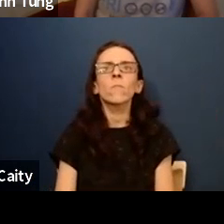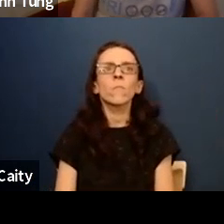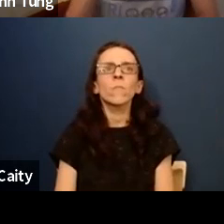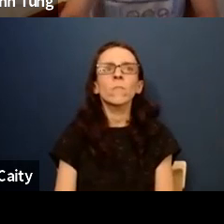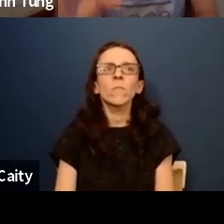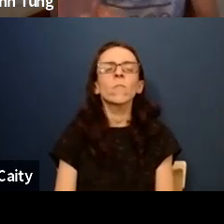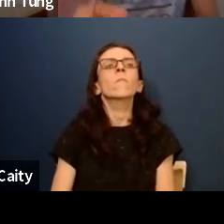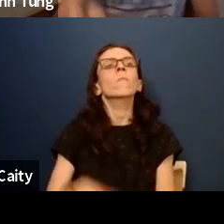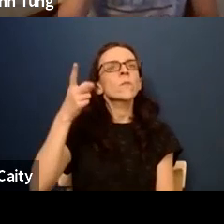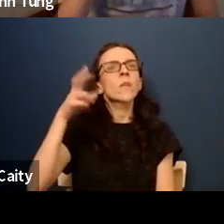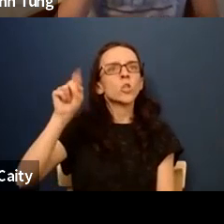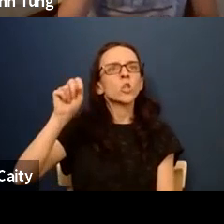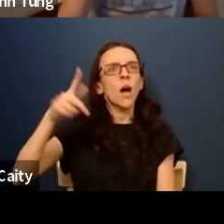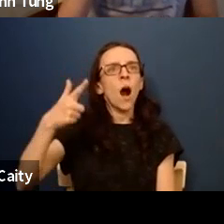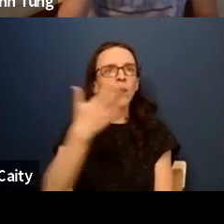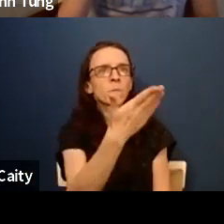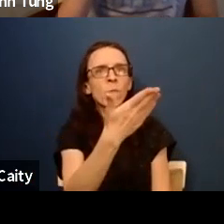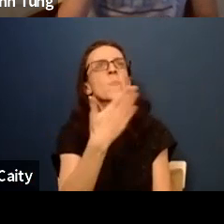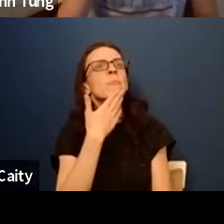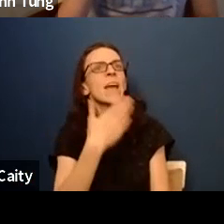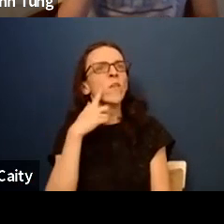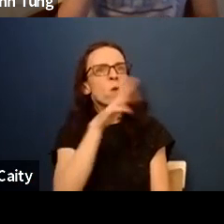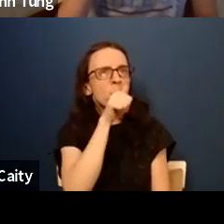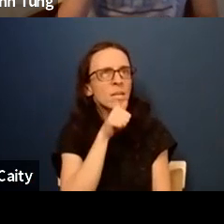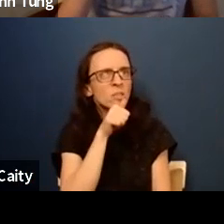Okay, Dr. Tung, thank you for that.